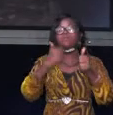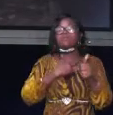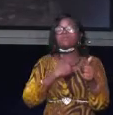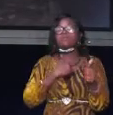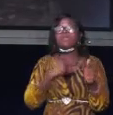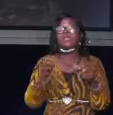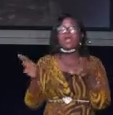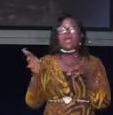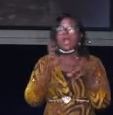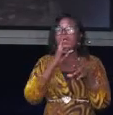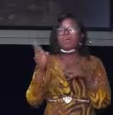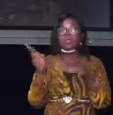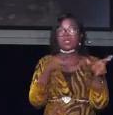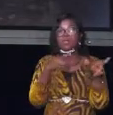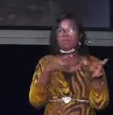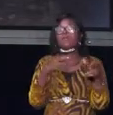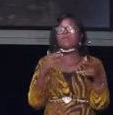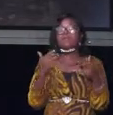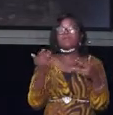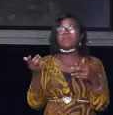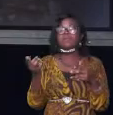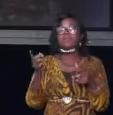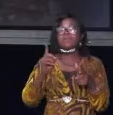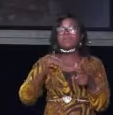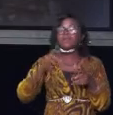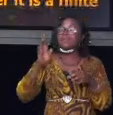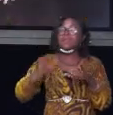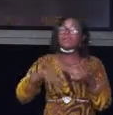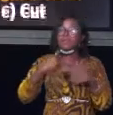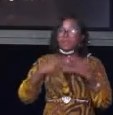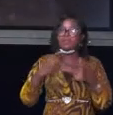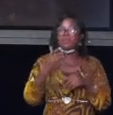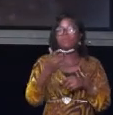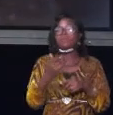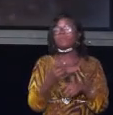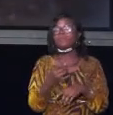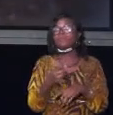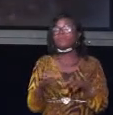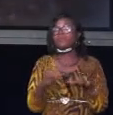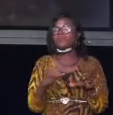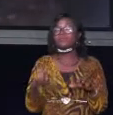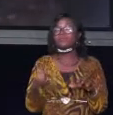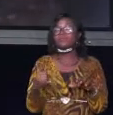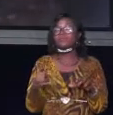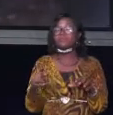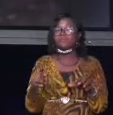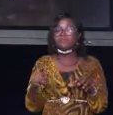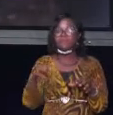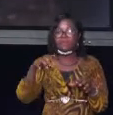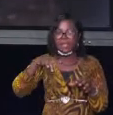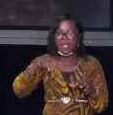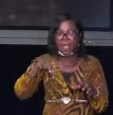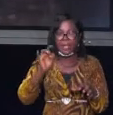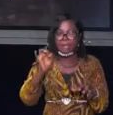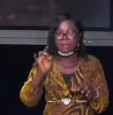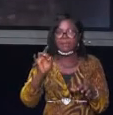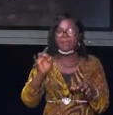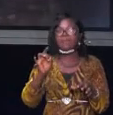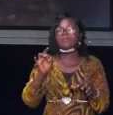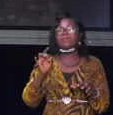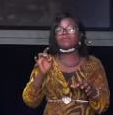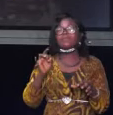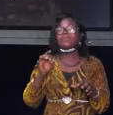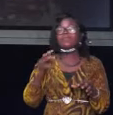the lesson. Are you ready? Then let's do it. Identify the verb and